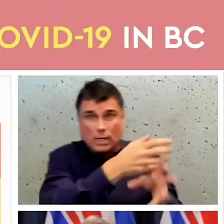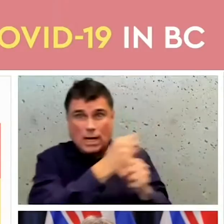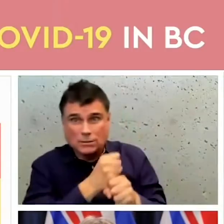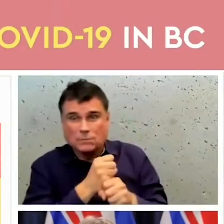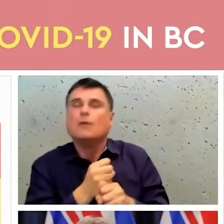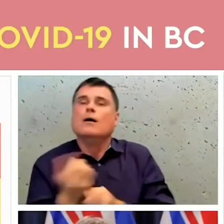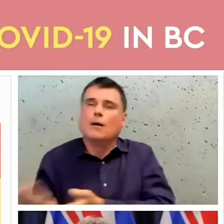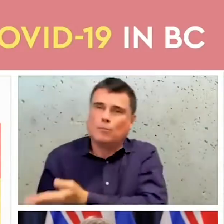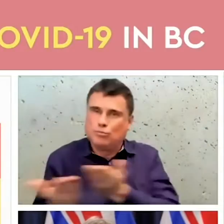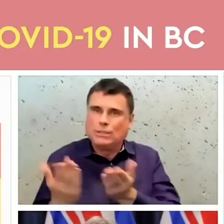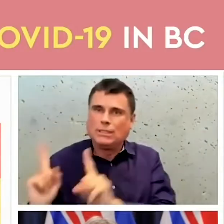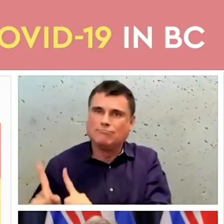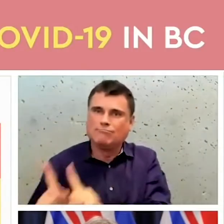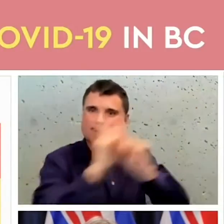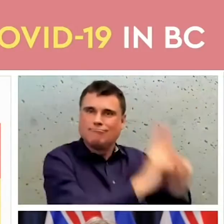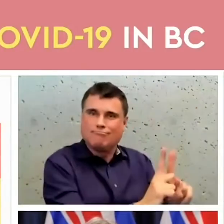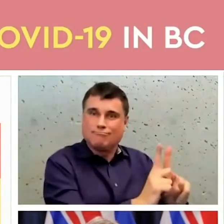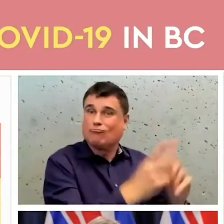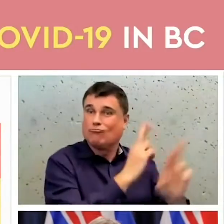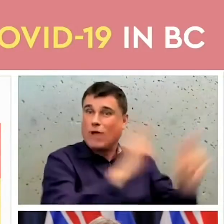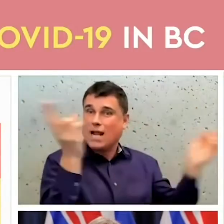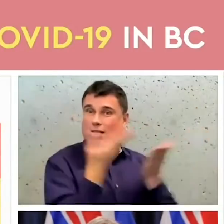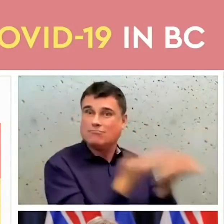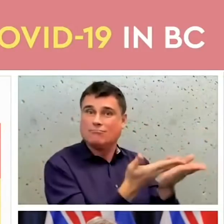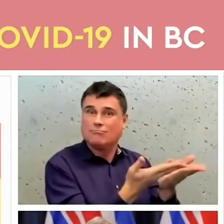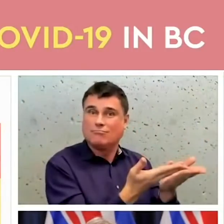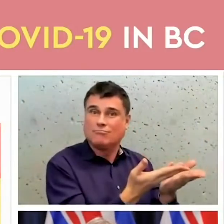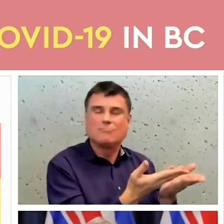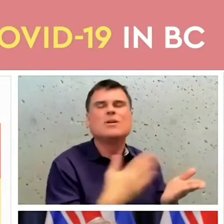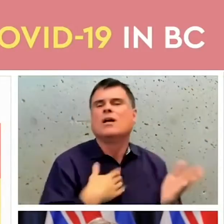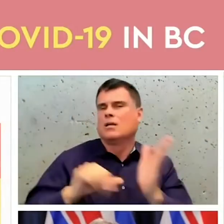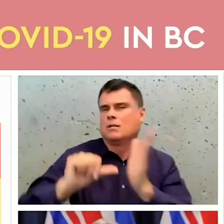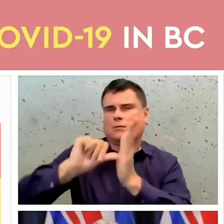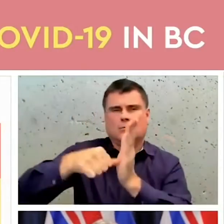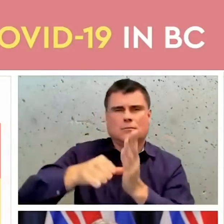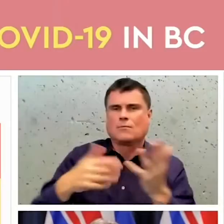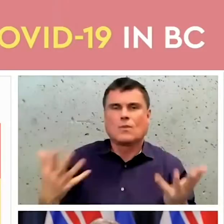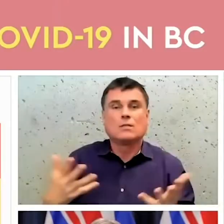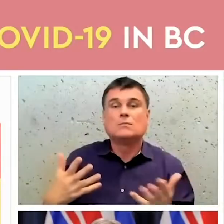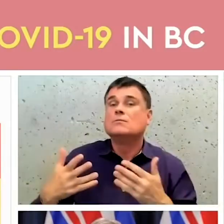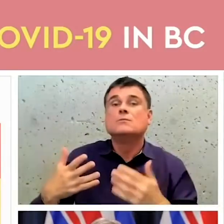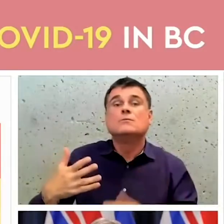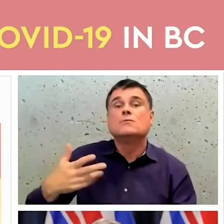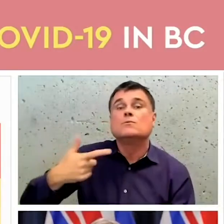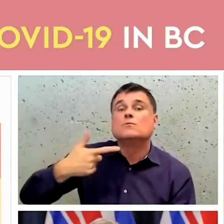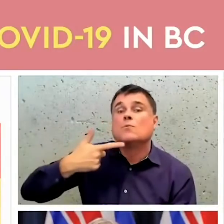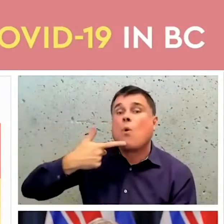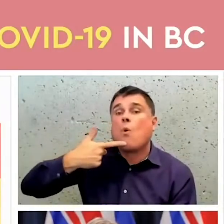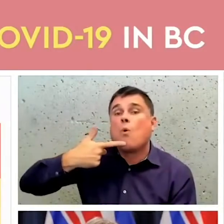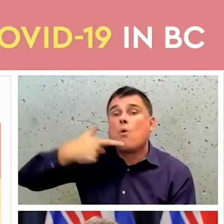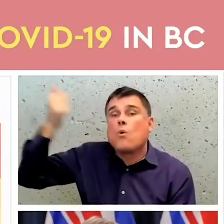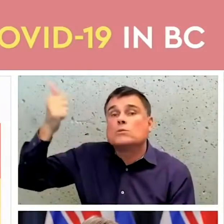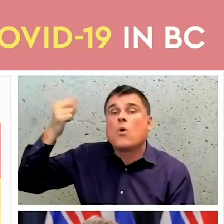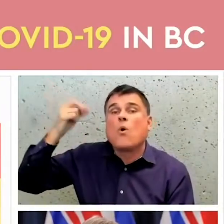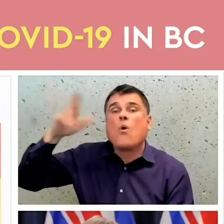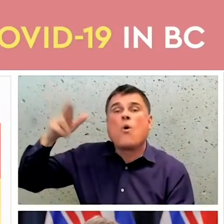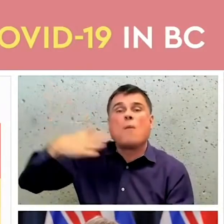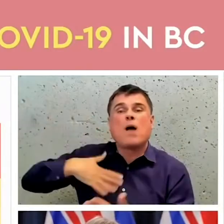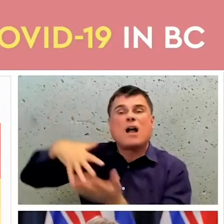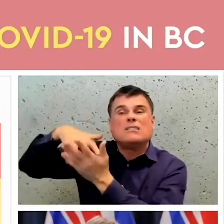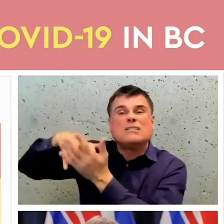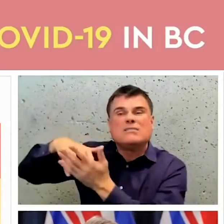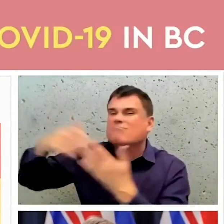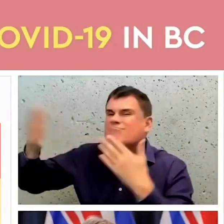it starting with the older children in this age group down to the youngest. Because really what we want to encourage